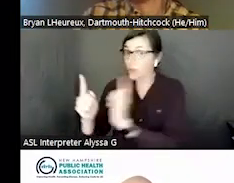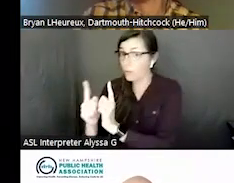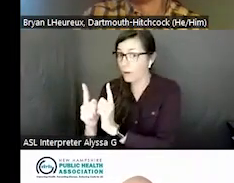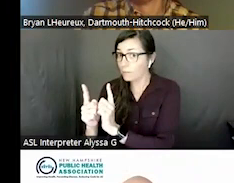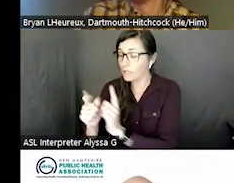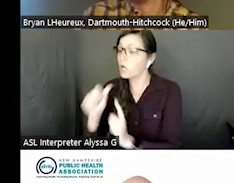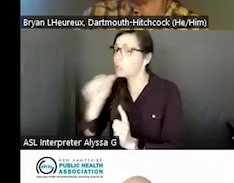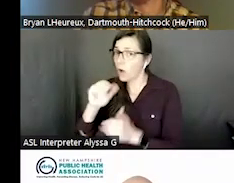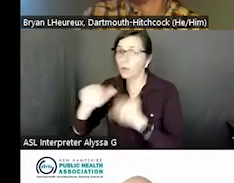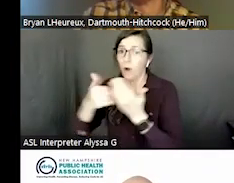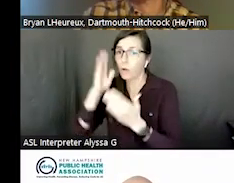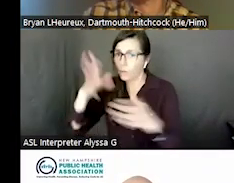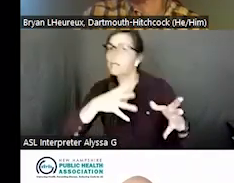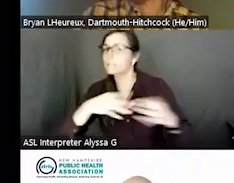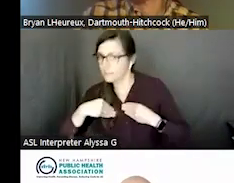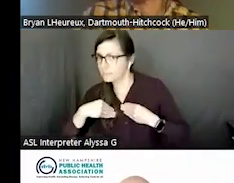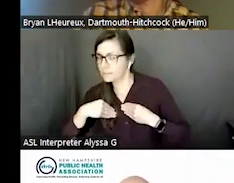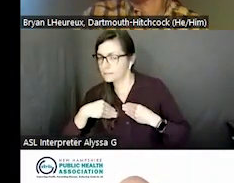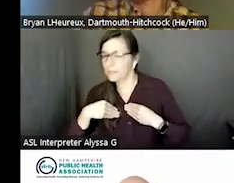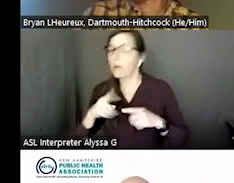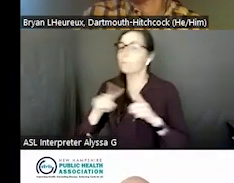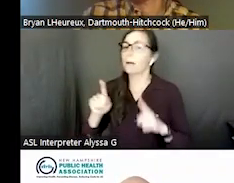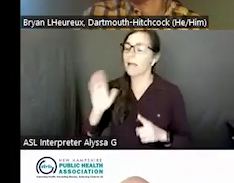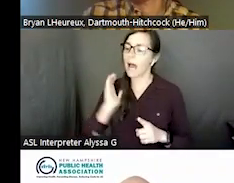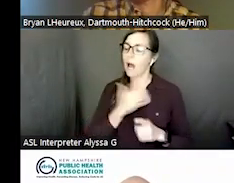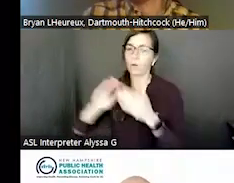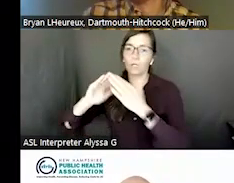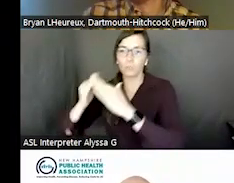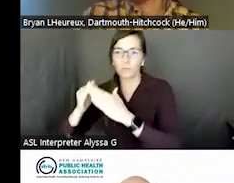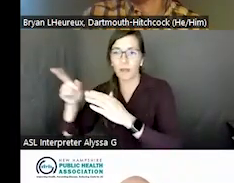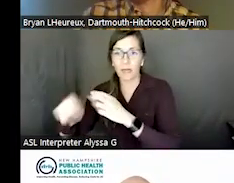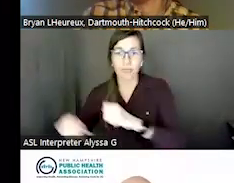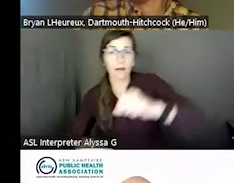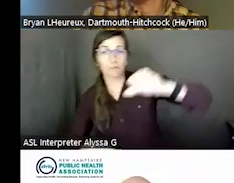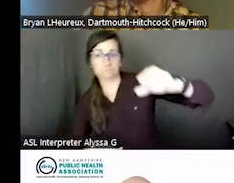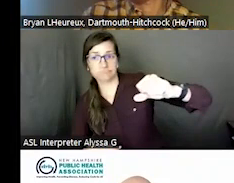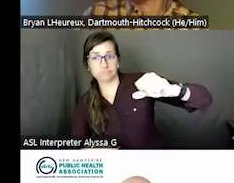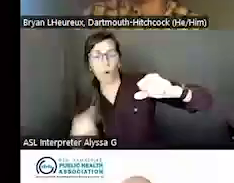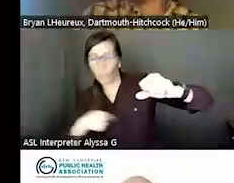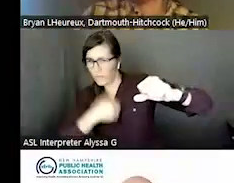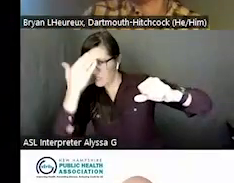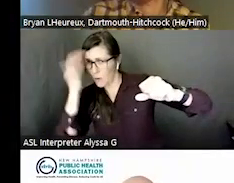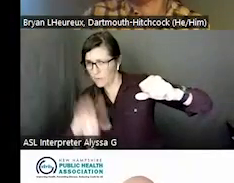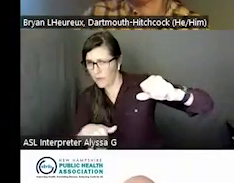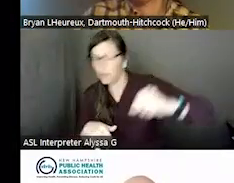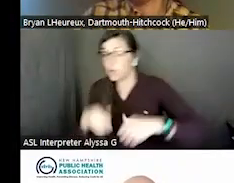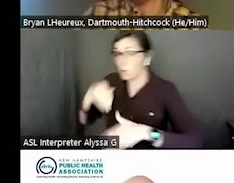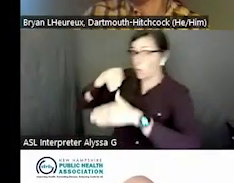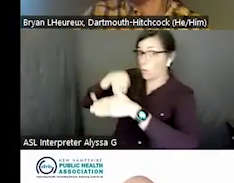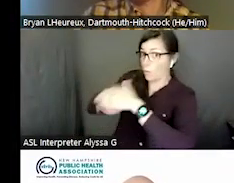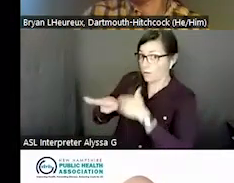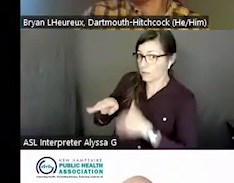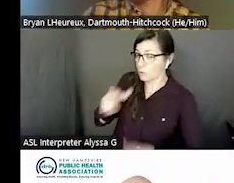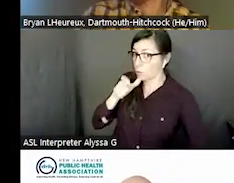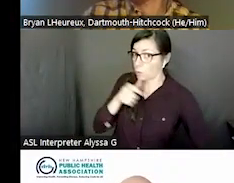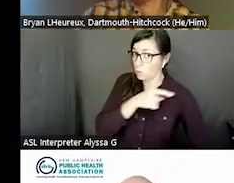walk alongside you. Our community is armed up and on the defensive. And he says, when you walk in as an unknown, which